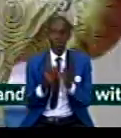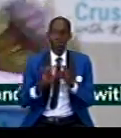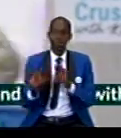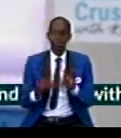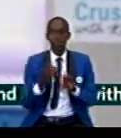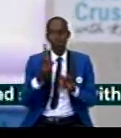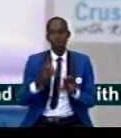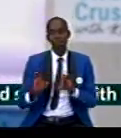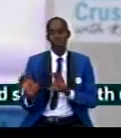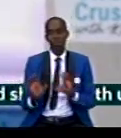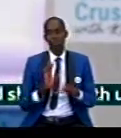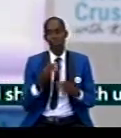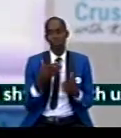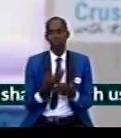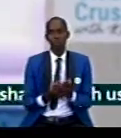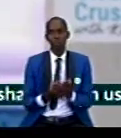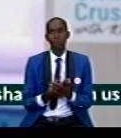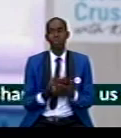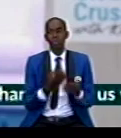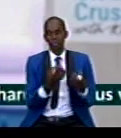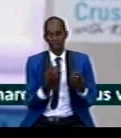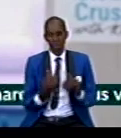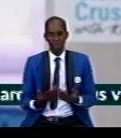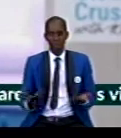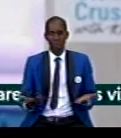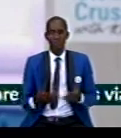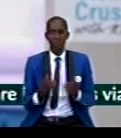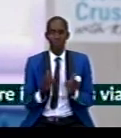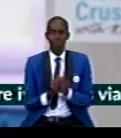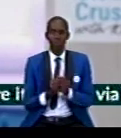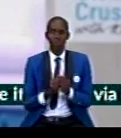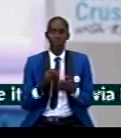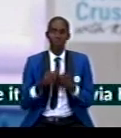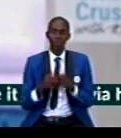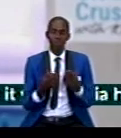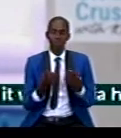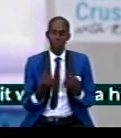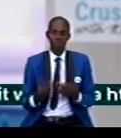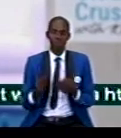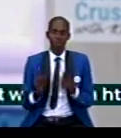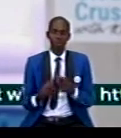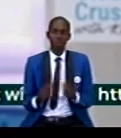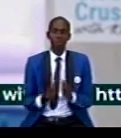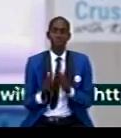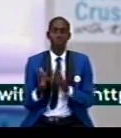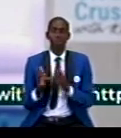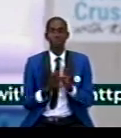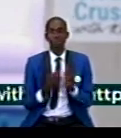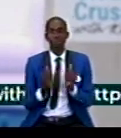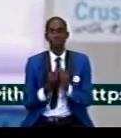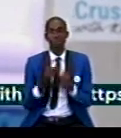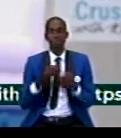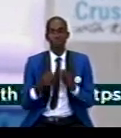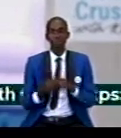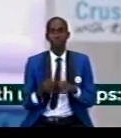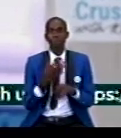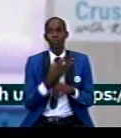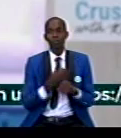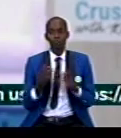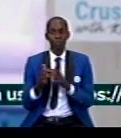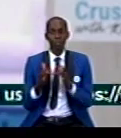to Jesus with a problem. And Jesus, through the man of God, Pastor W.F.